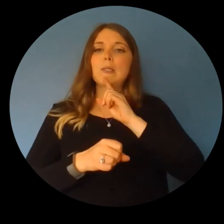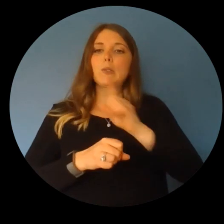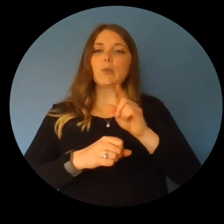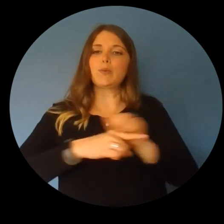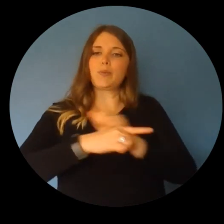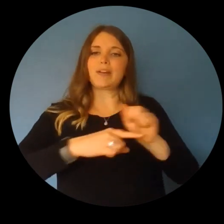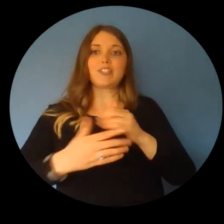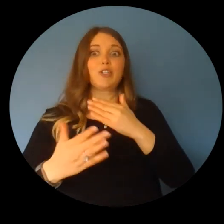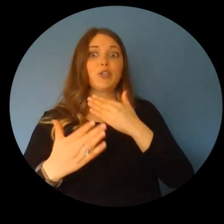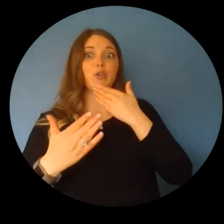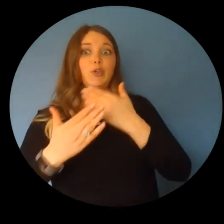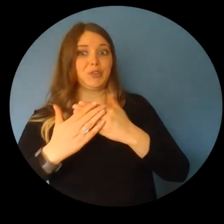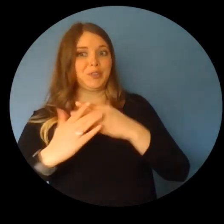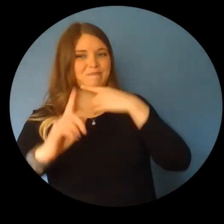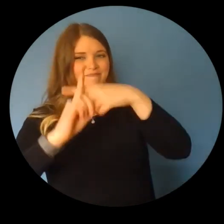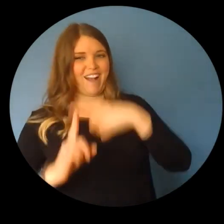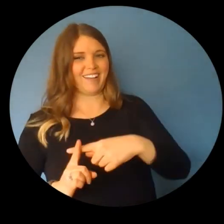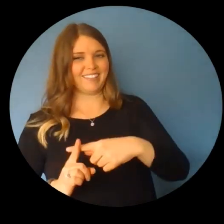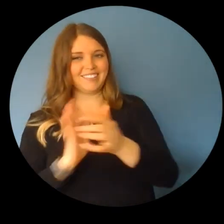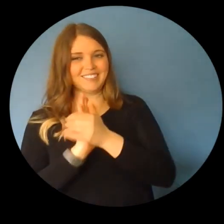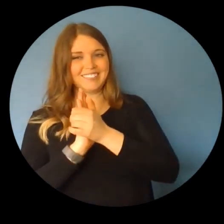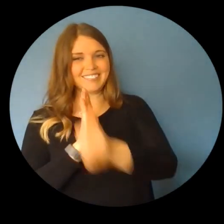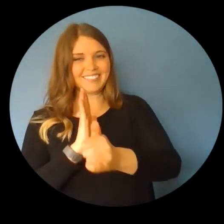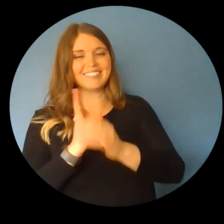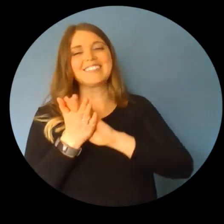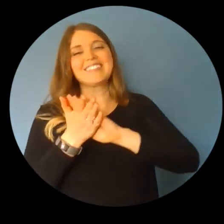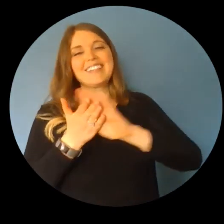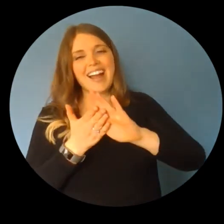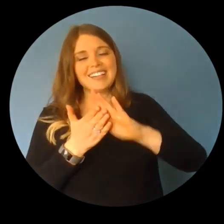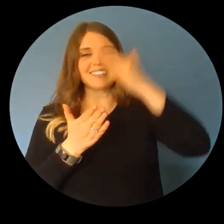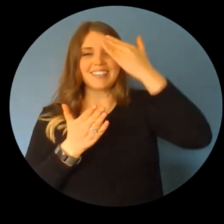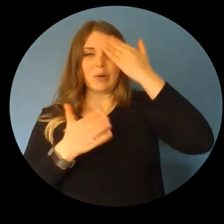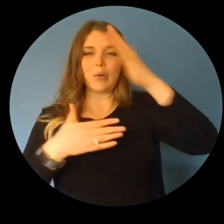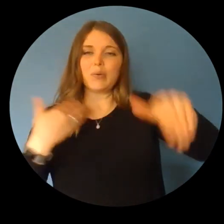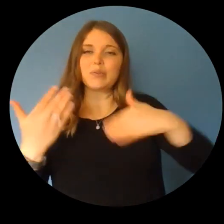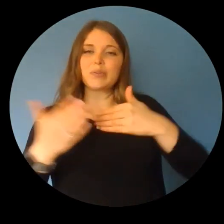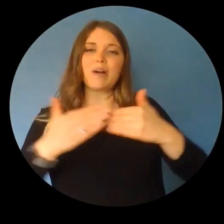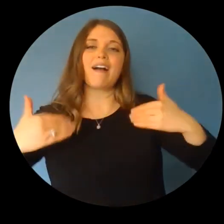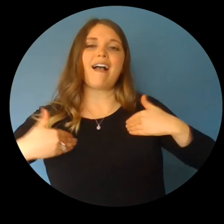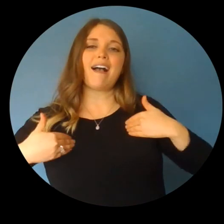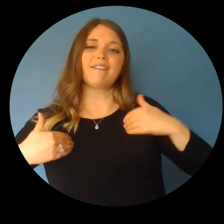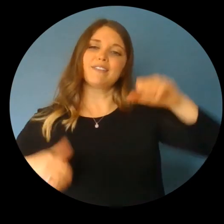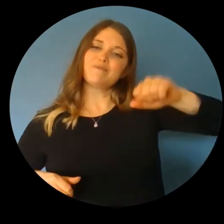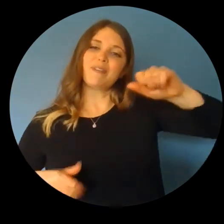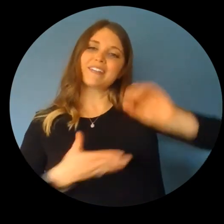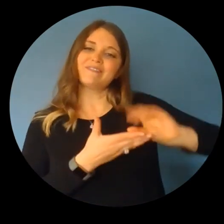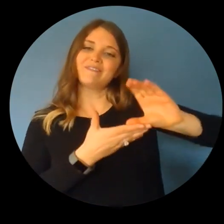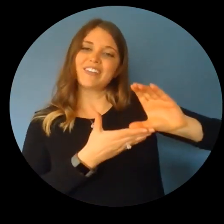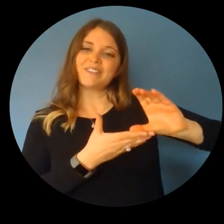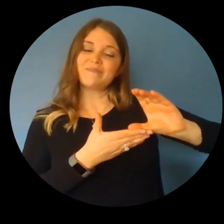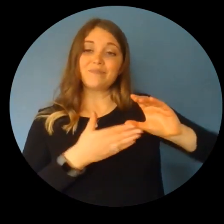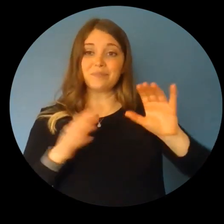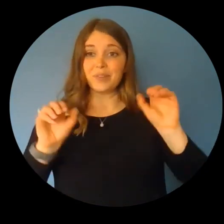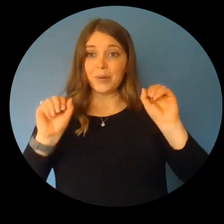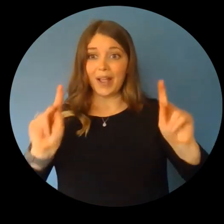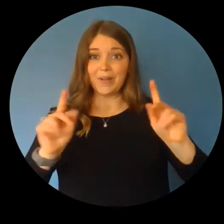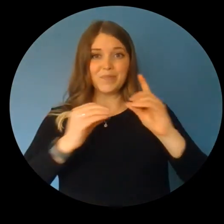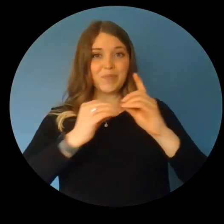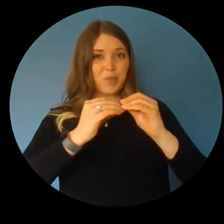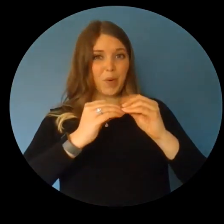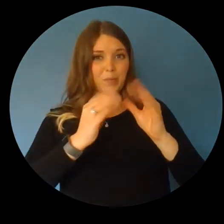good skills and kindness that I know all of you have to fill up buckets. All right, we have one more book for you